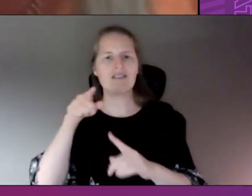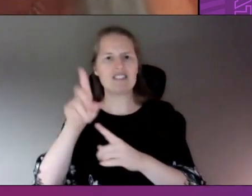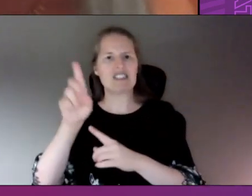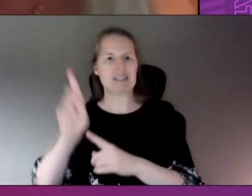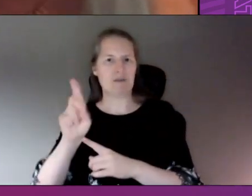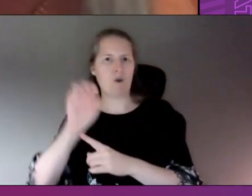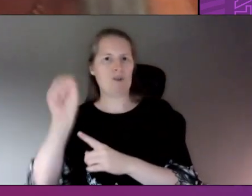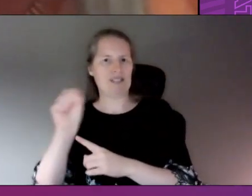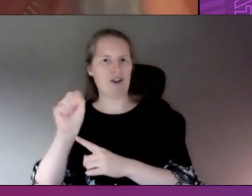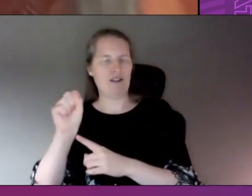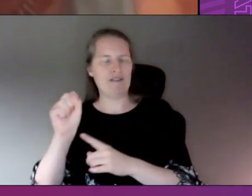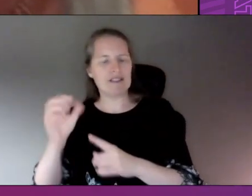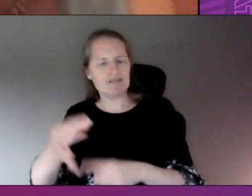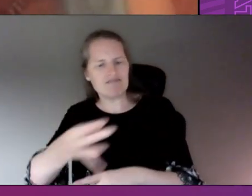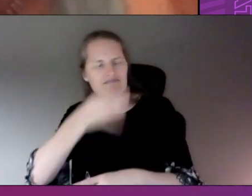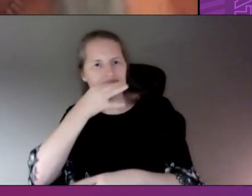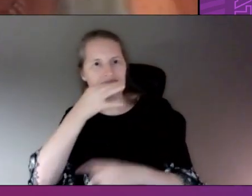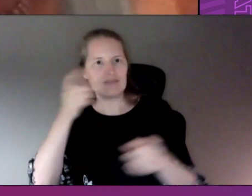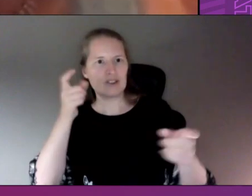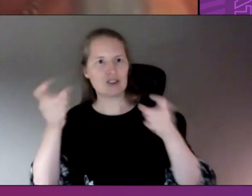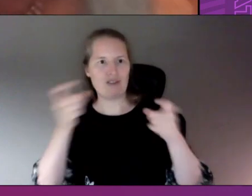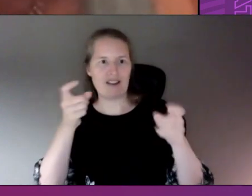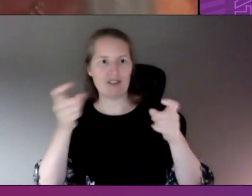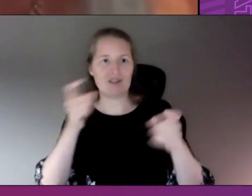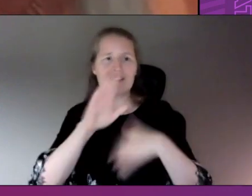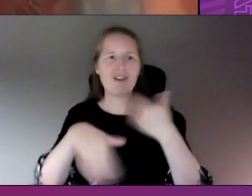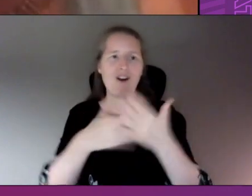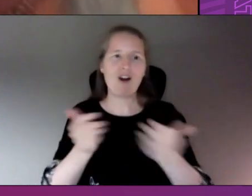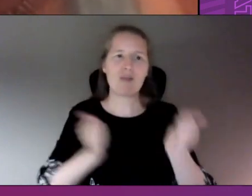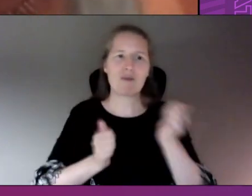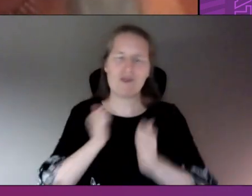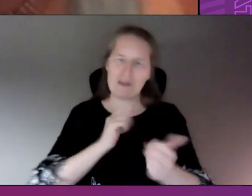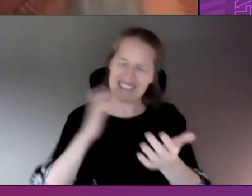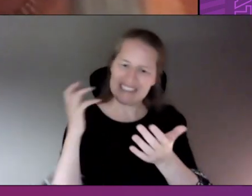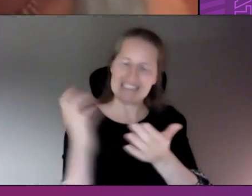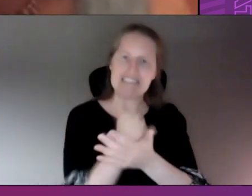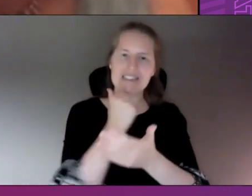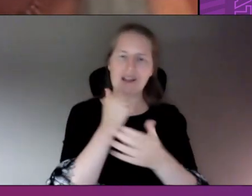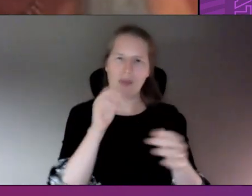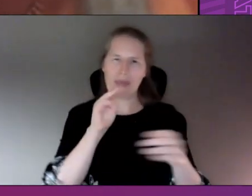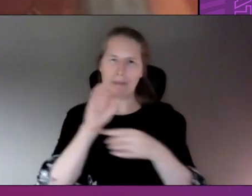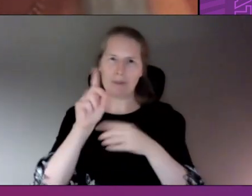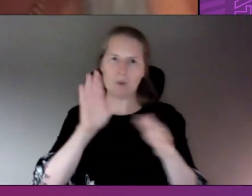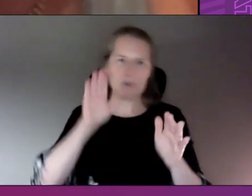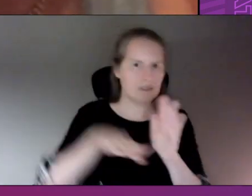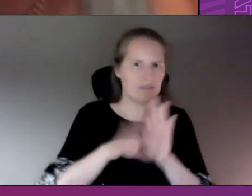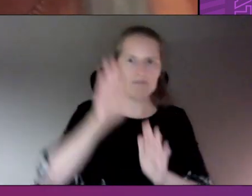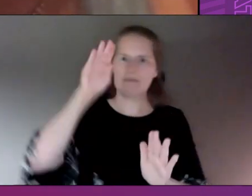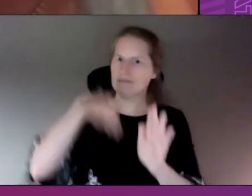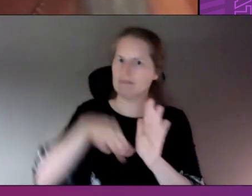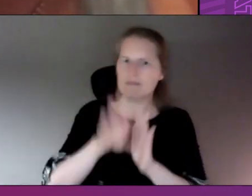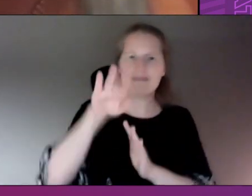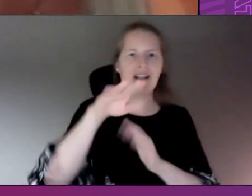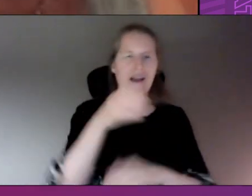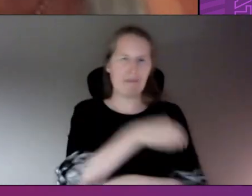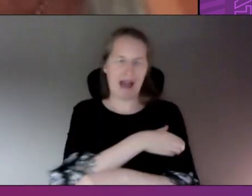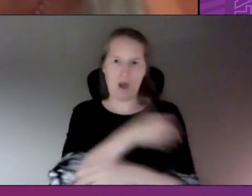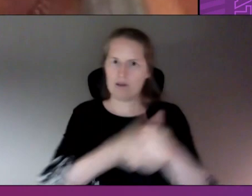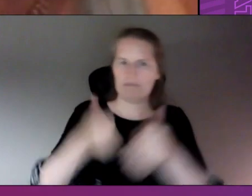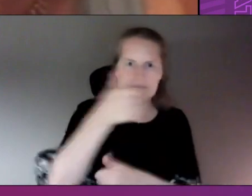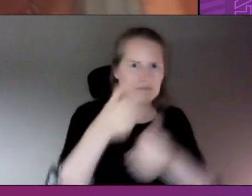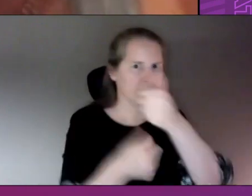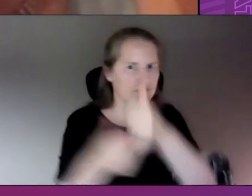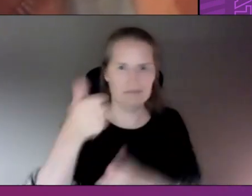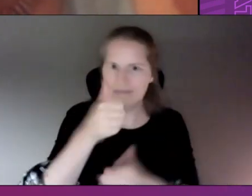the performers capitalize on the story's fluctuating moods and engrossingly restless power dynamics." Damone Seraphin